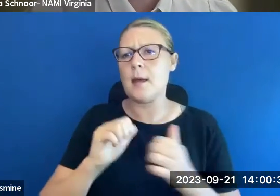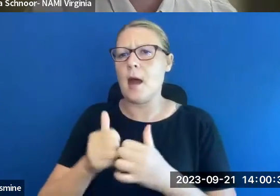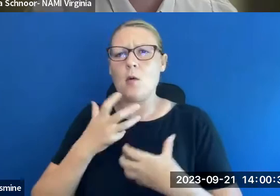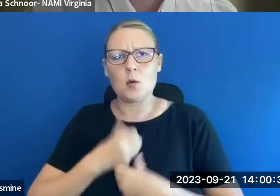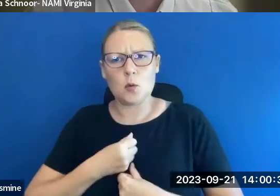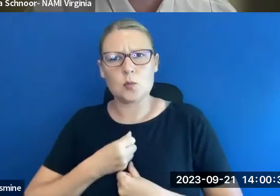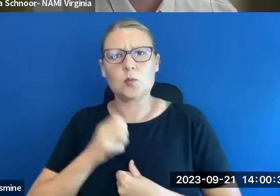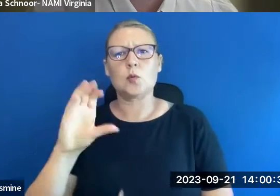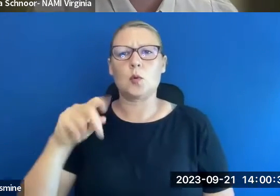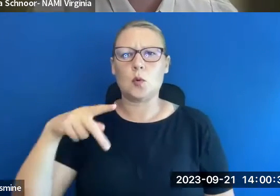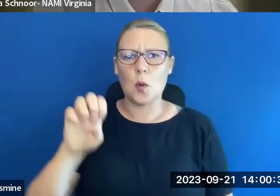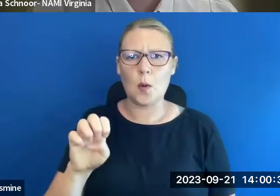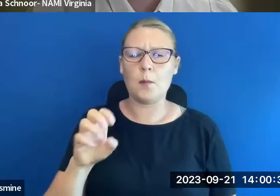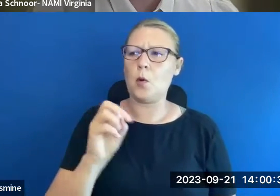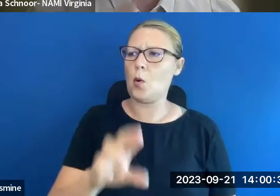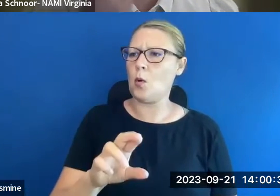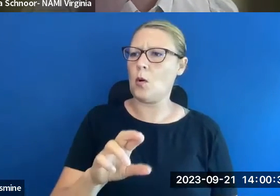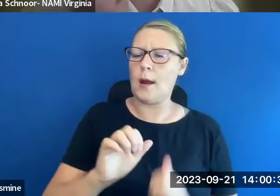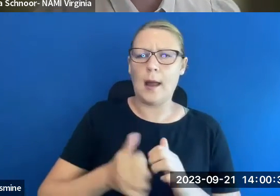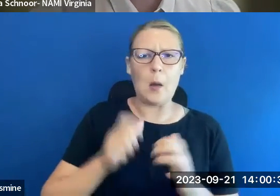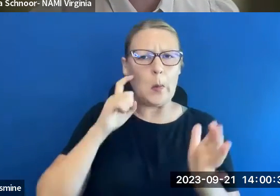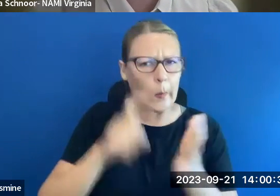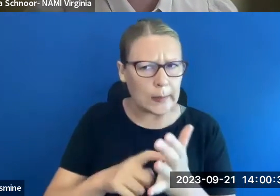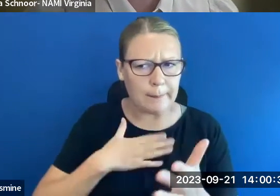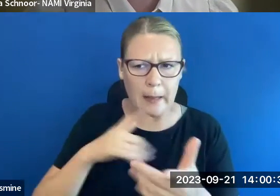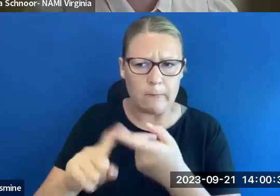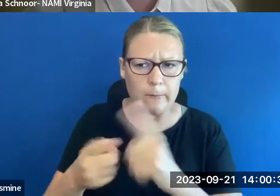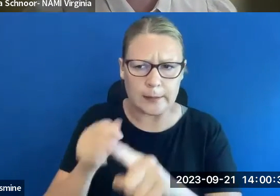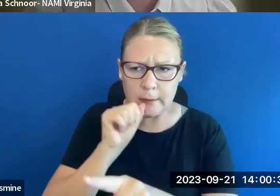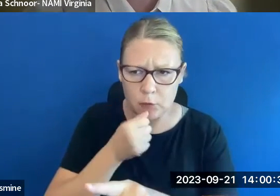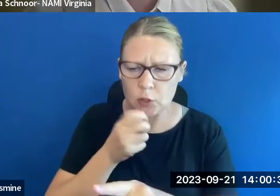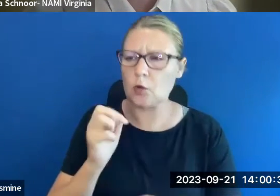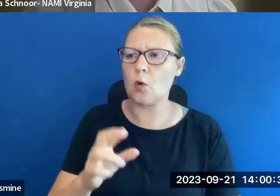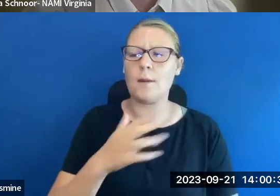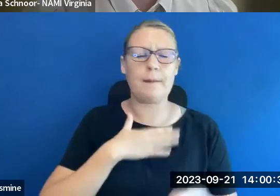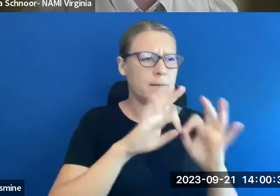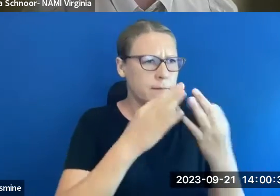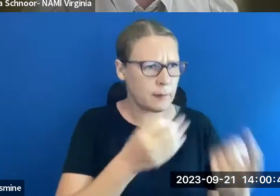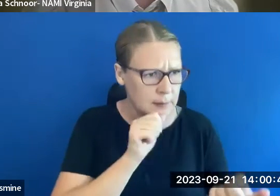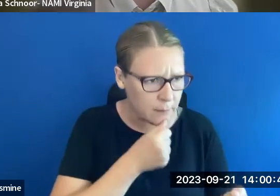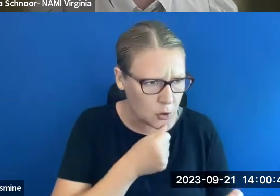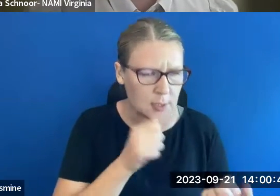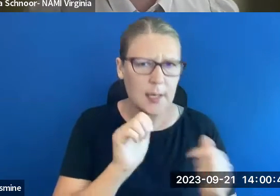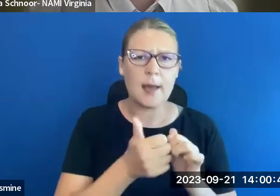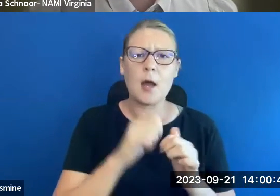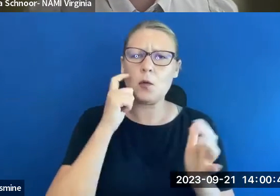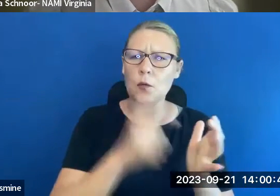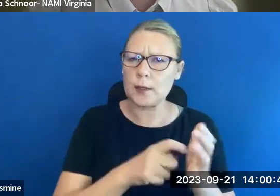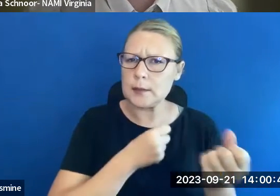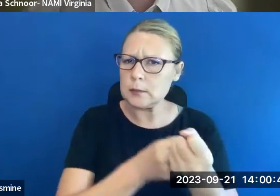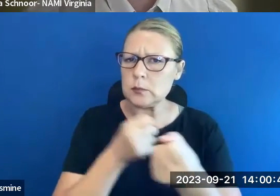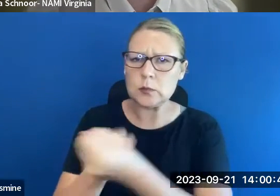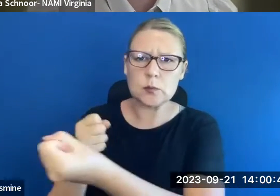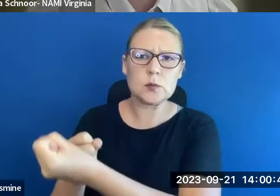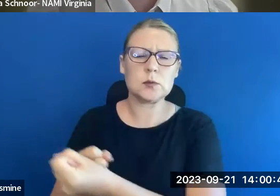that may arise with their friends or their loved ones, and learning how to talk about it. I think that there are lots of